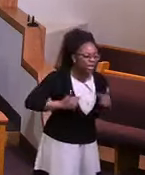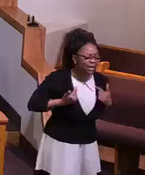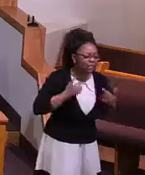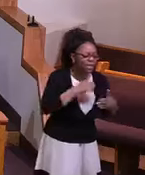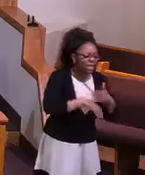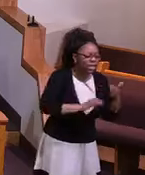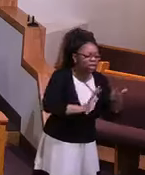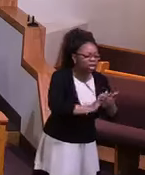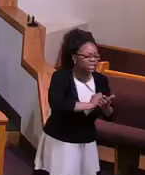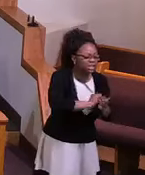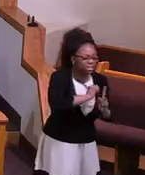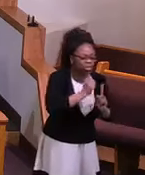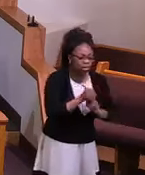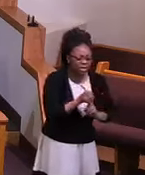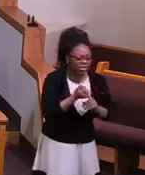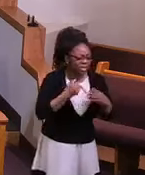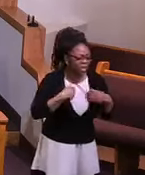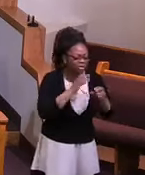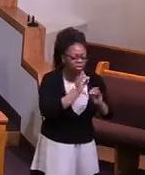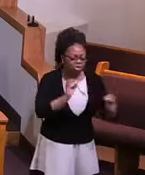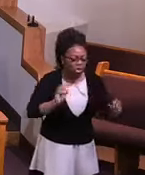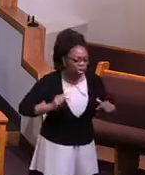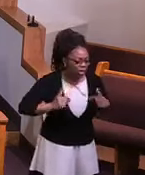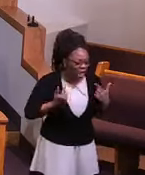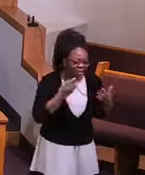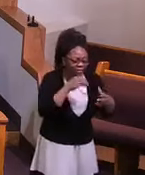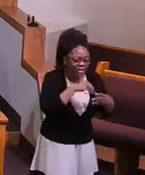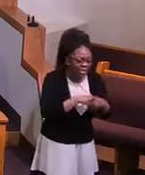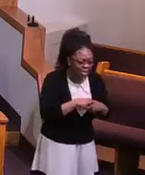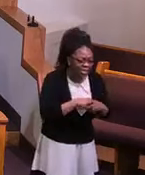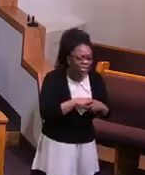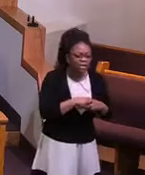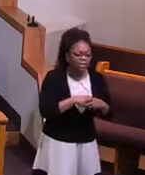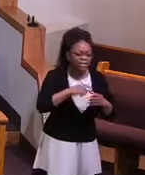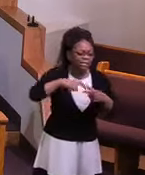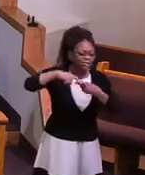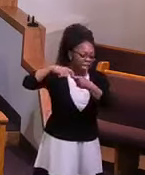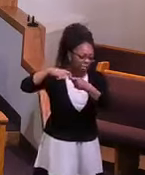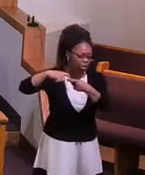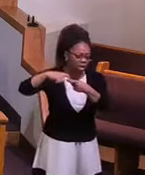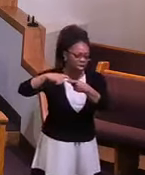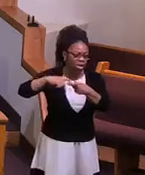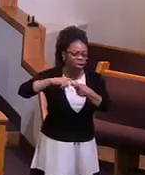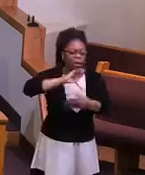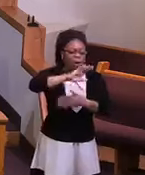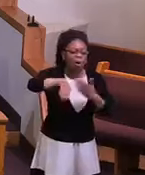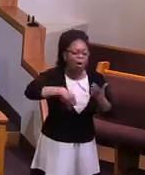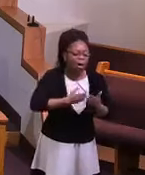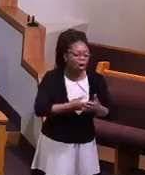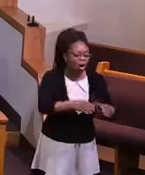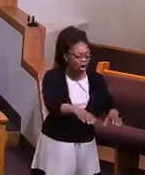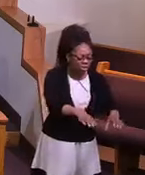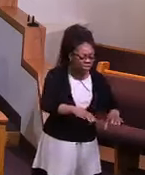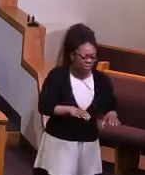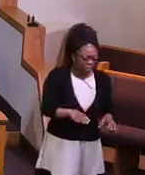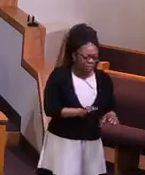a situation that has no life residing in it. But let me stop right here. All cemeteries don't